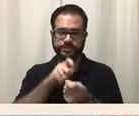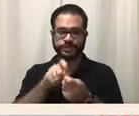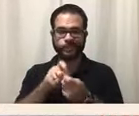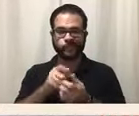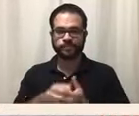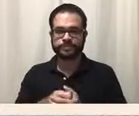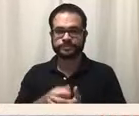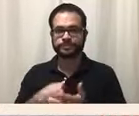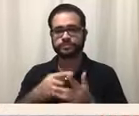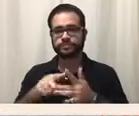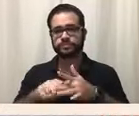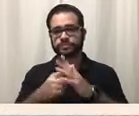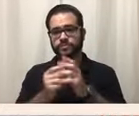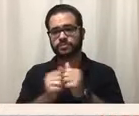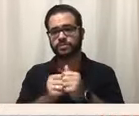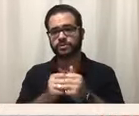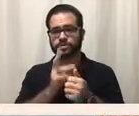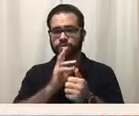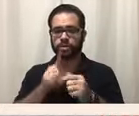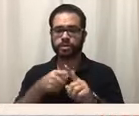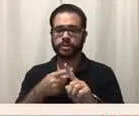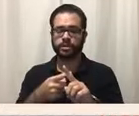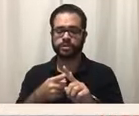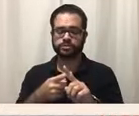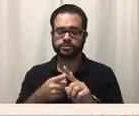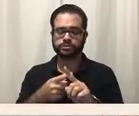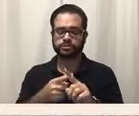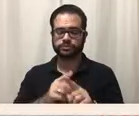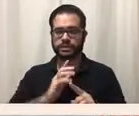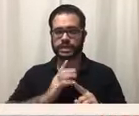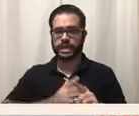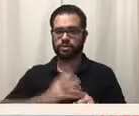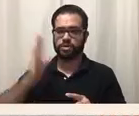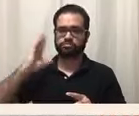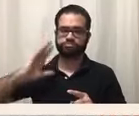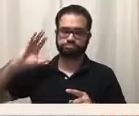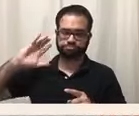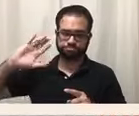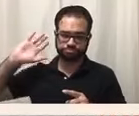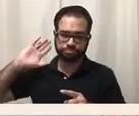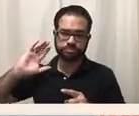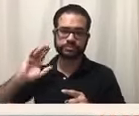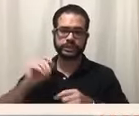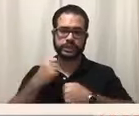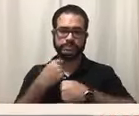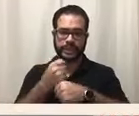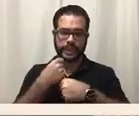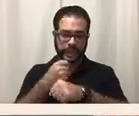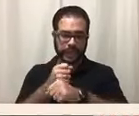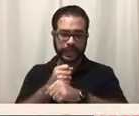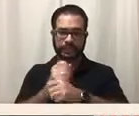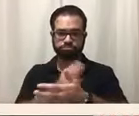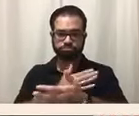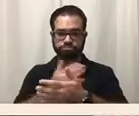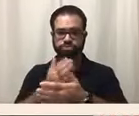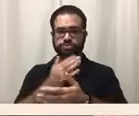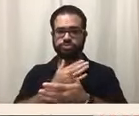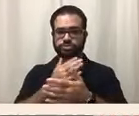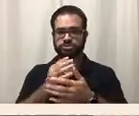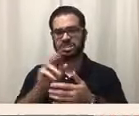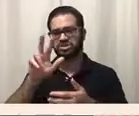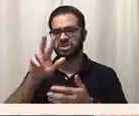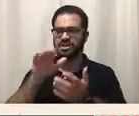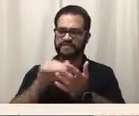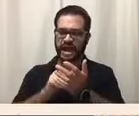talking about the fact that our ancestors were making musical instruments 35,000 or